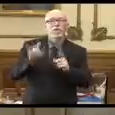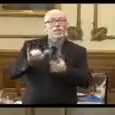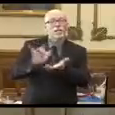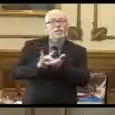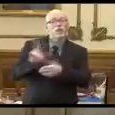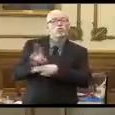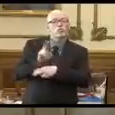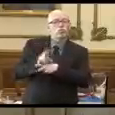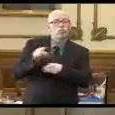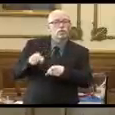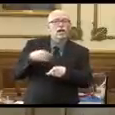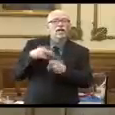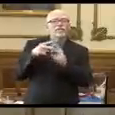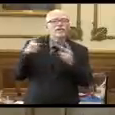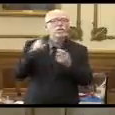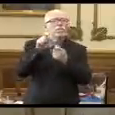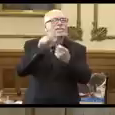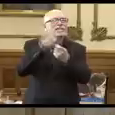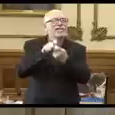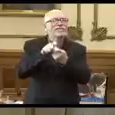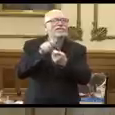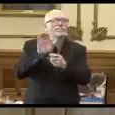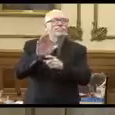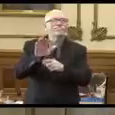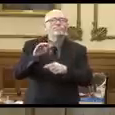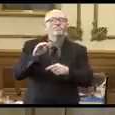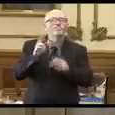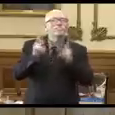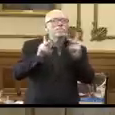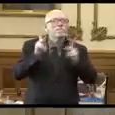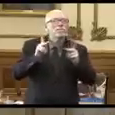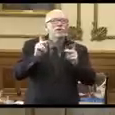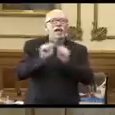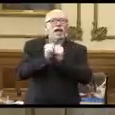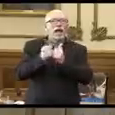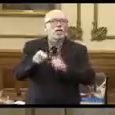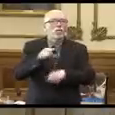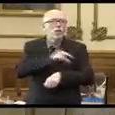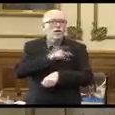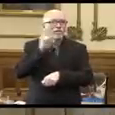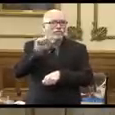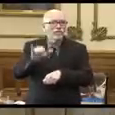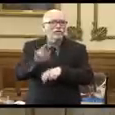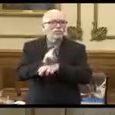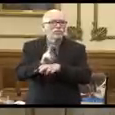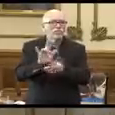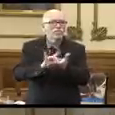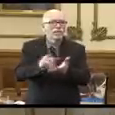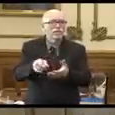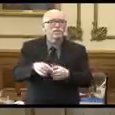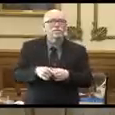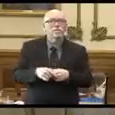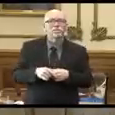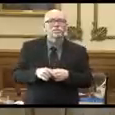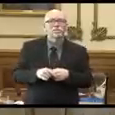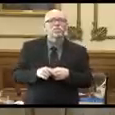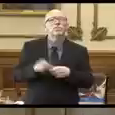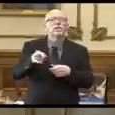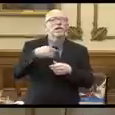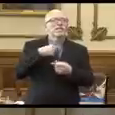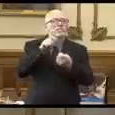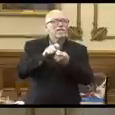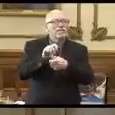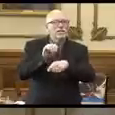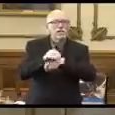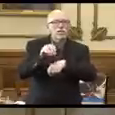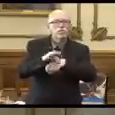are very, very specific people and how they qualify for the use of the drug, very specific counseling